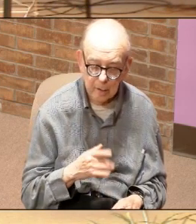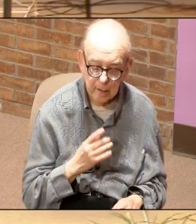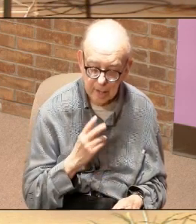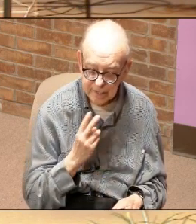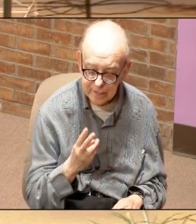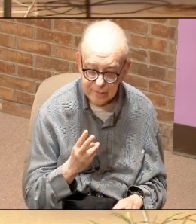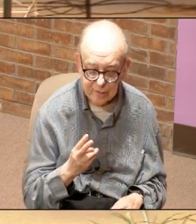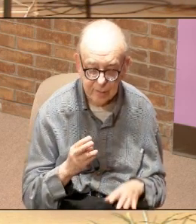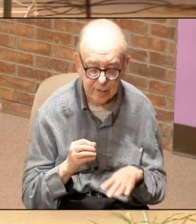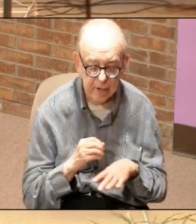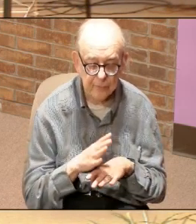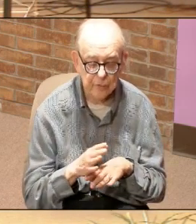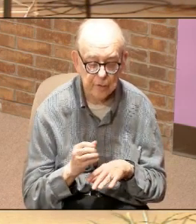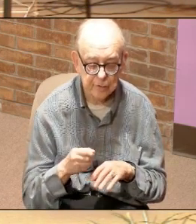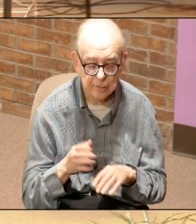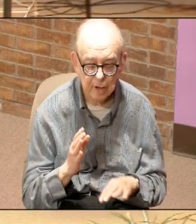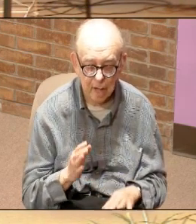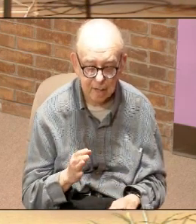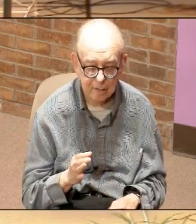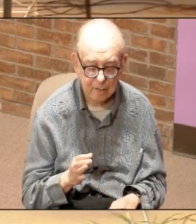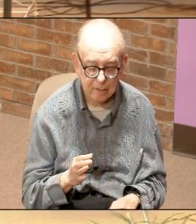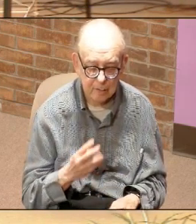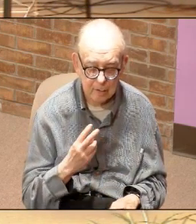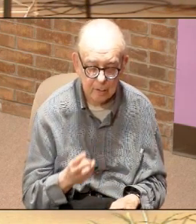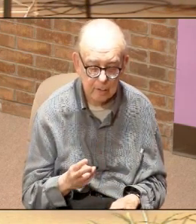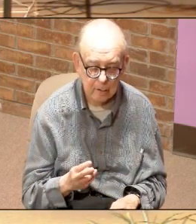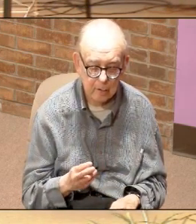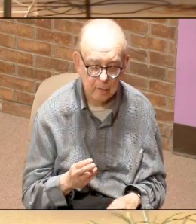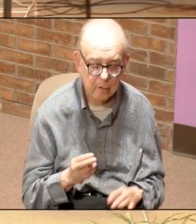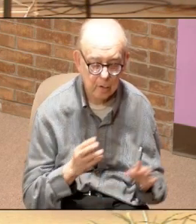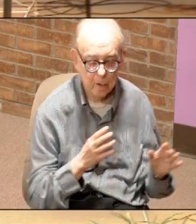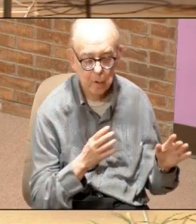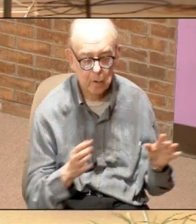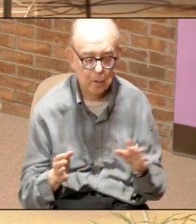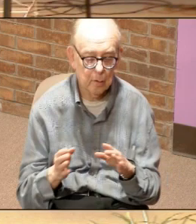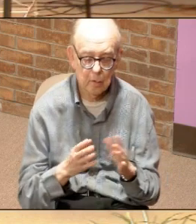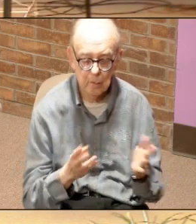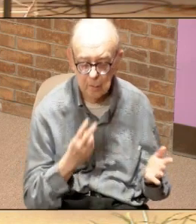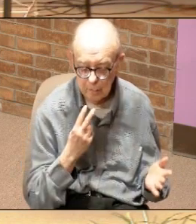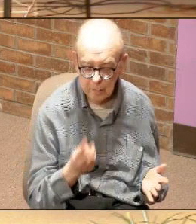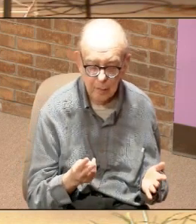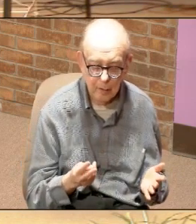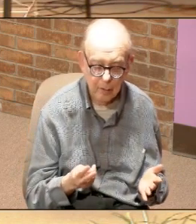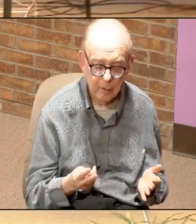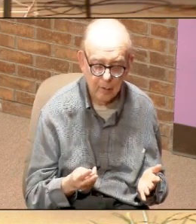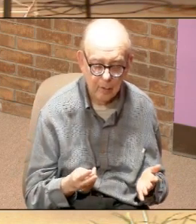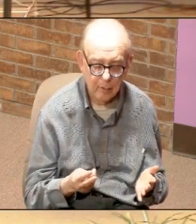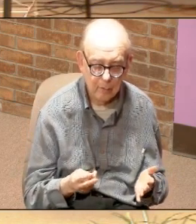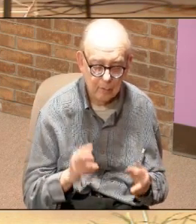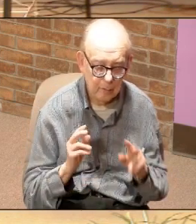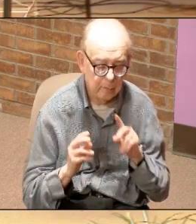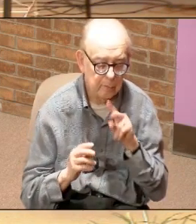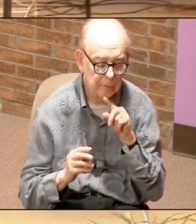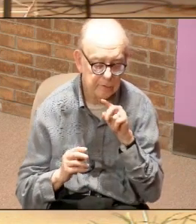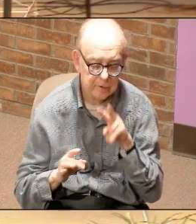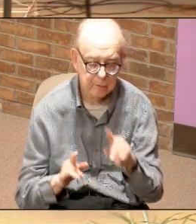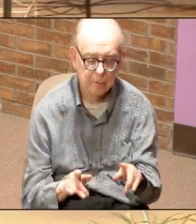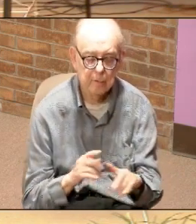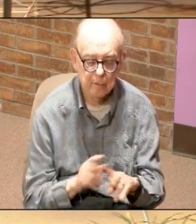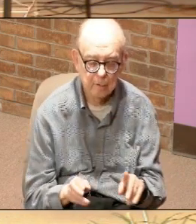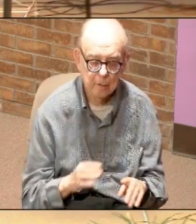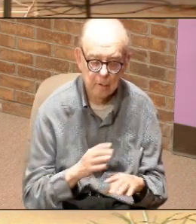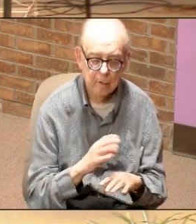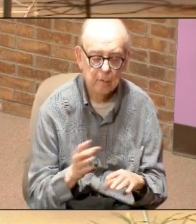the effects of him. I see the wind as it blows. I see the birds as they fly. I see